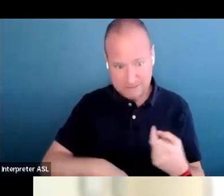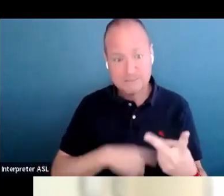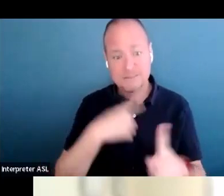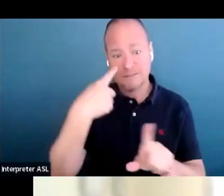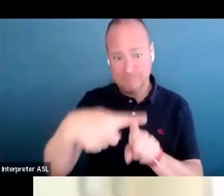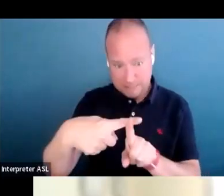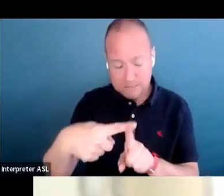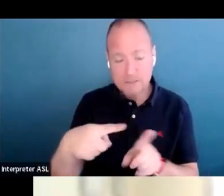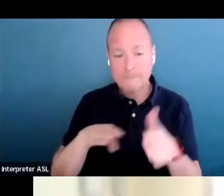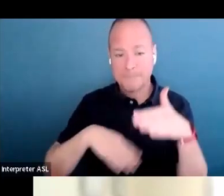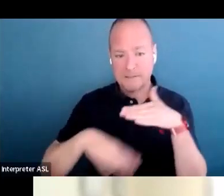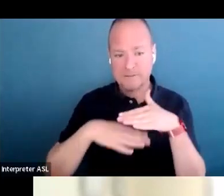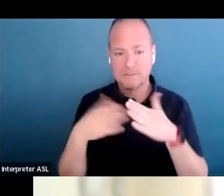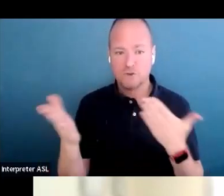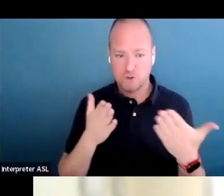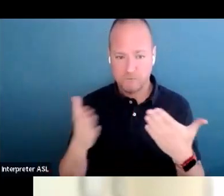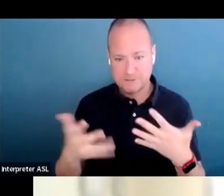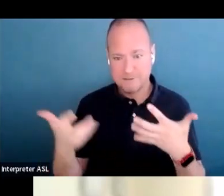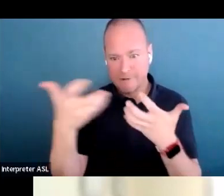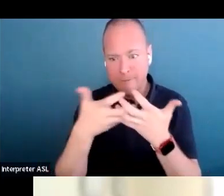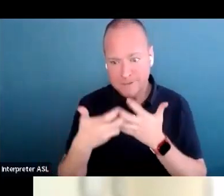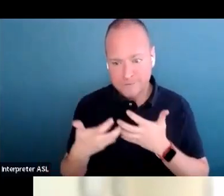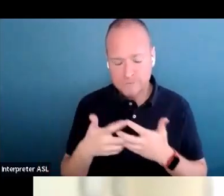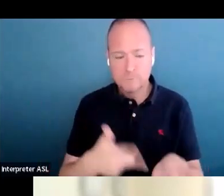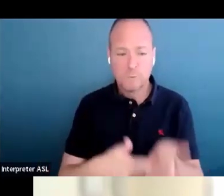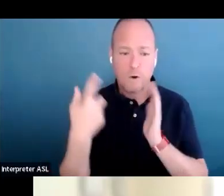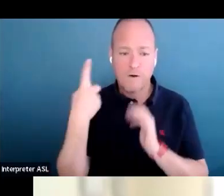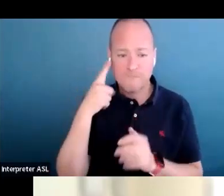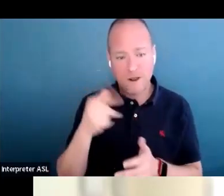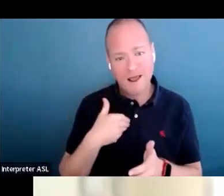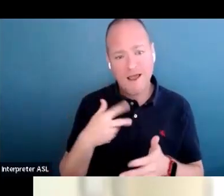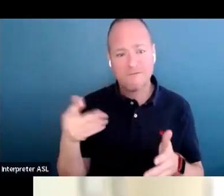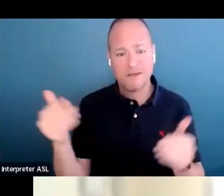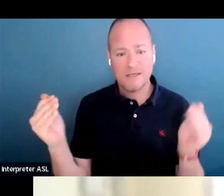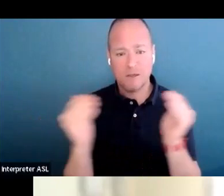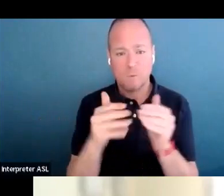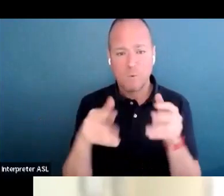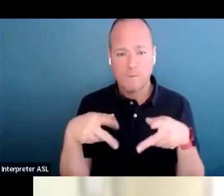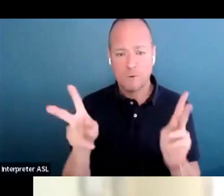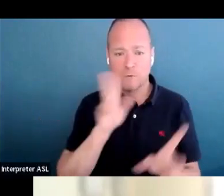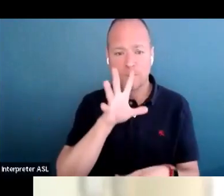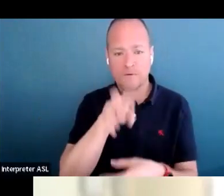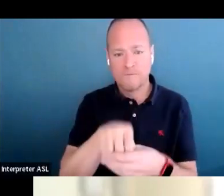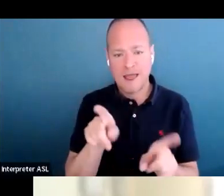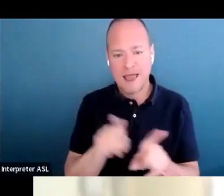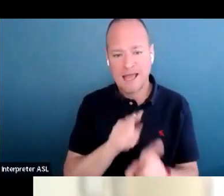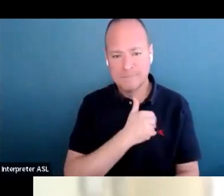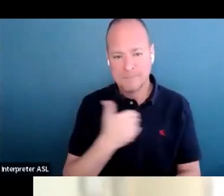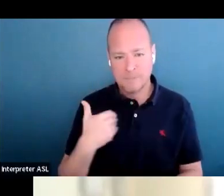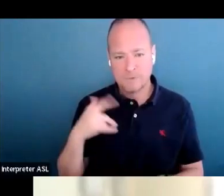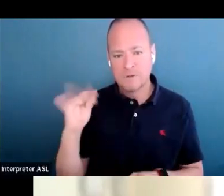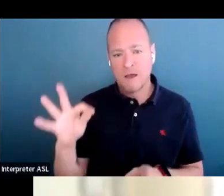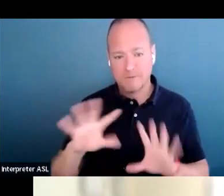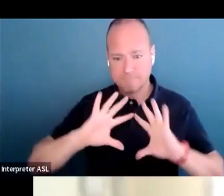basic services and accommodations that are needed to have equal opportunity to participate as members of society.